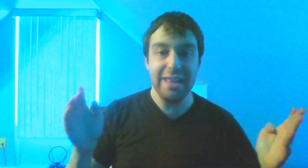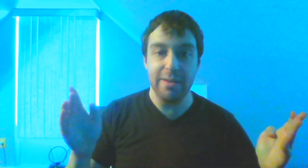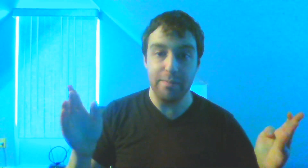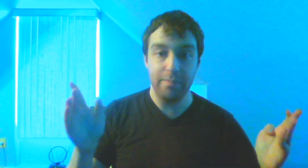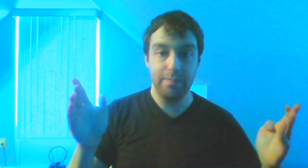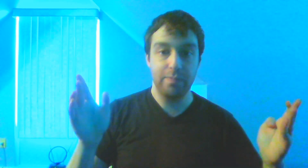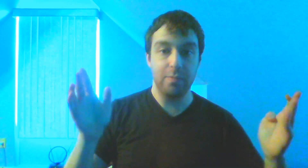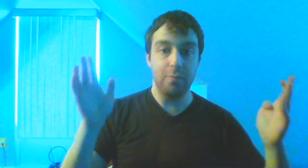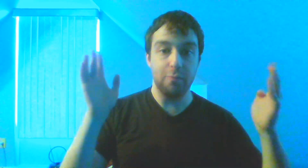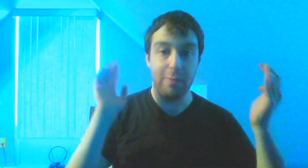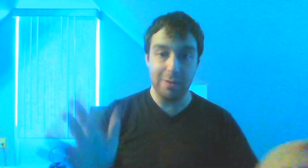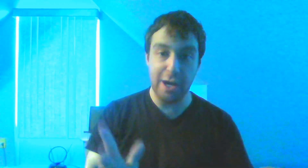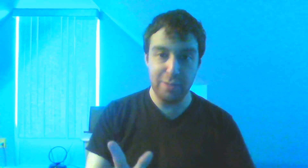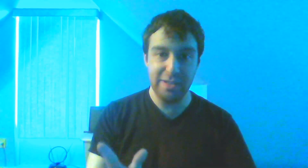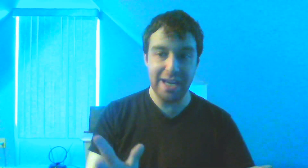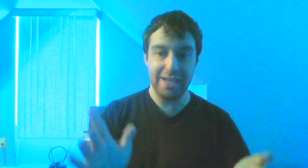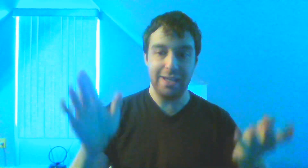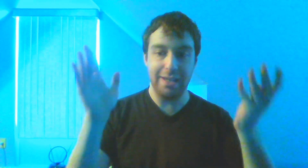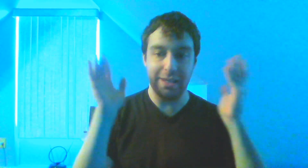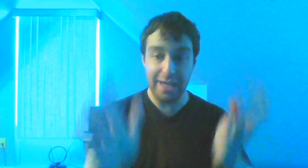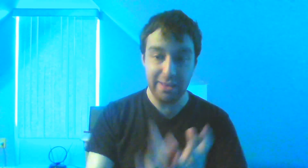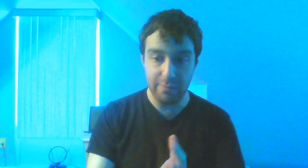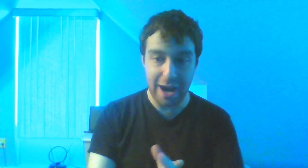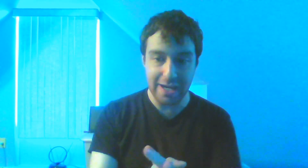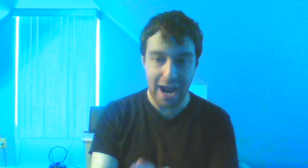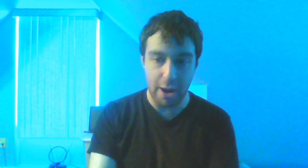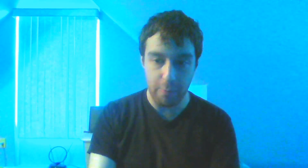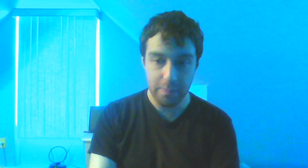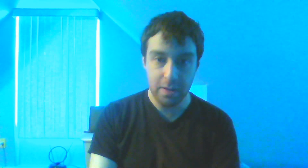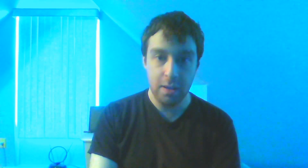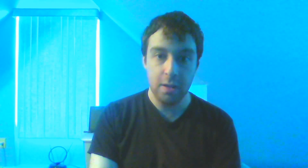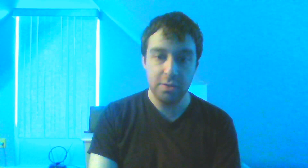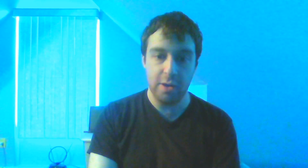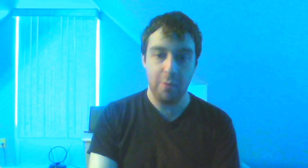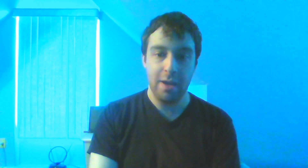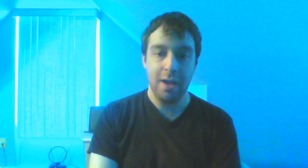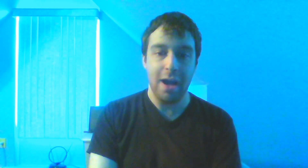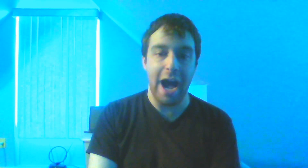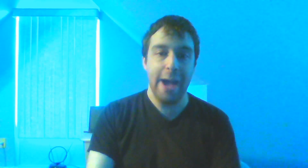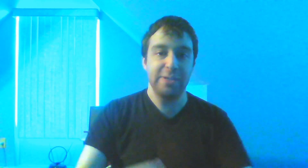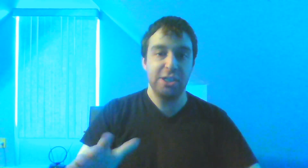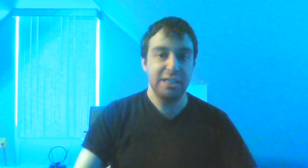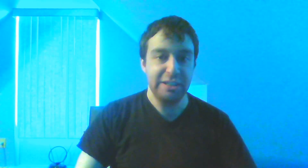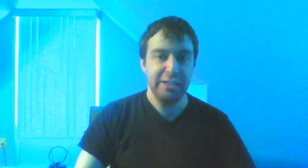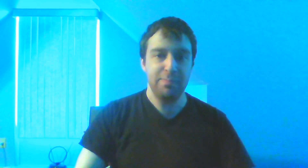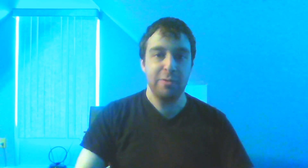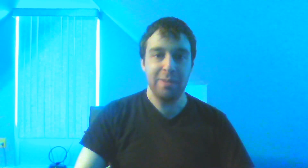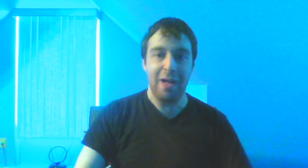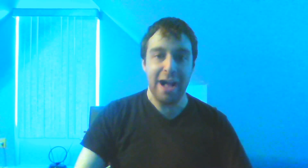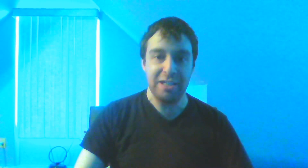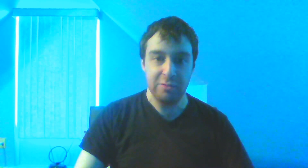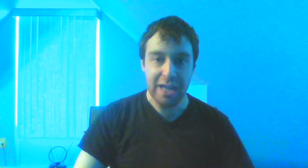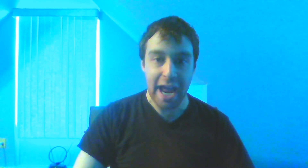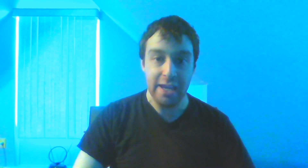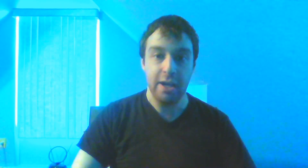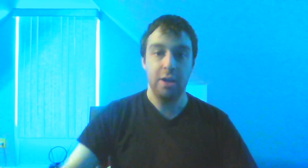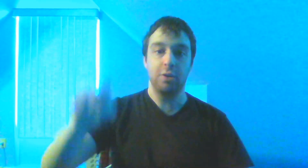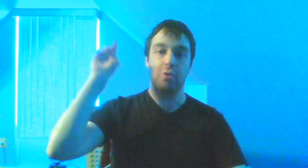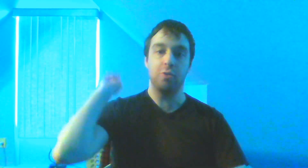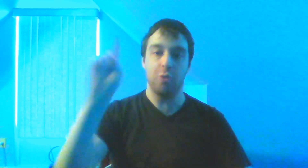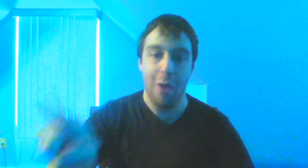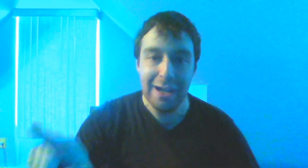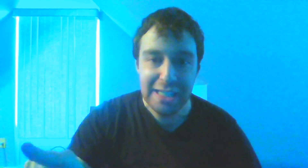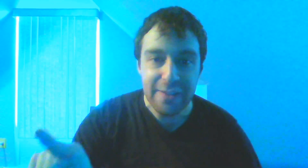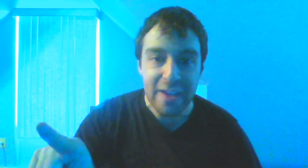We need them. We 100% need them right now. So, I am suggesting to Bill de Blasio today,